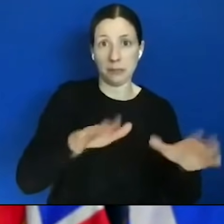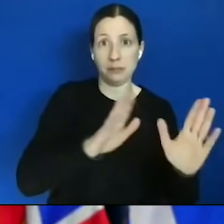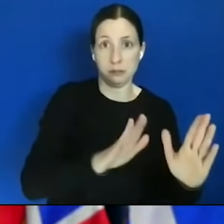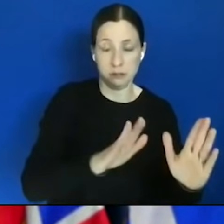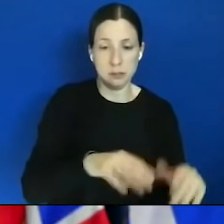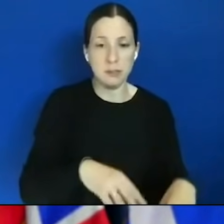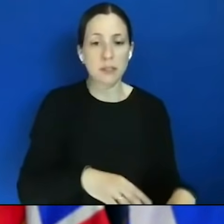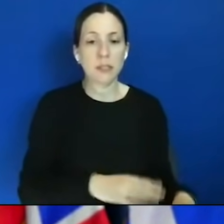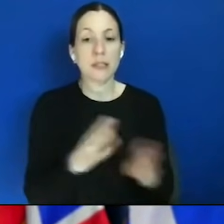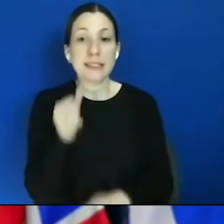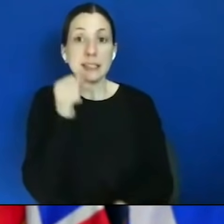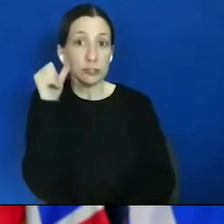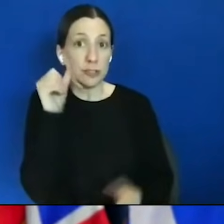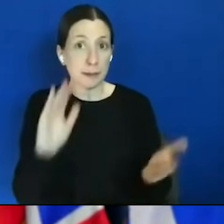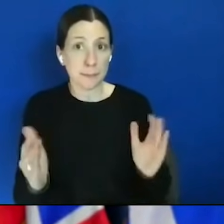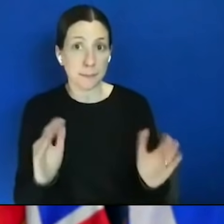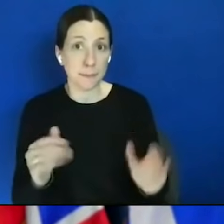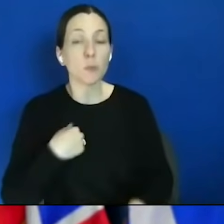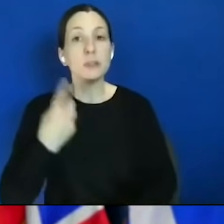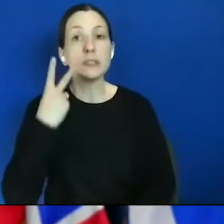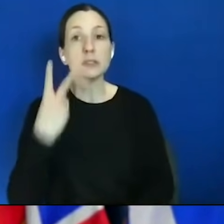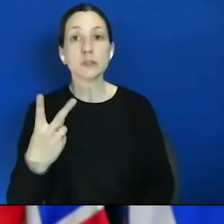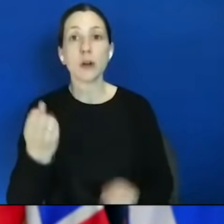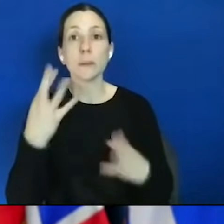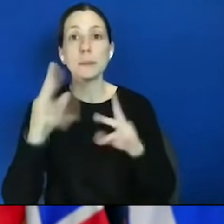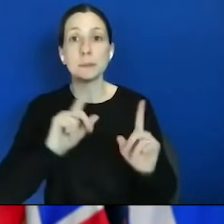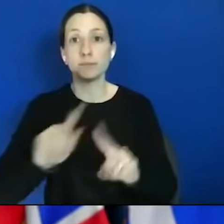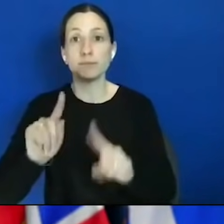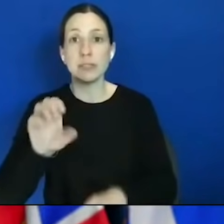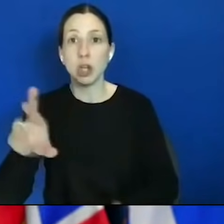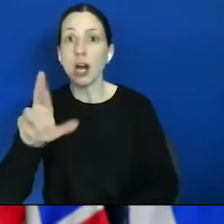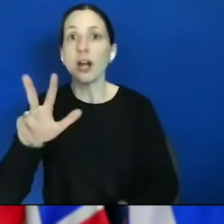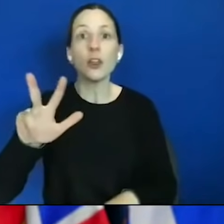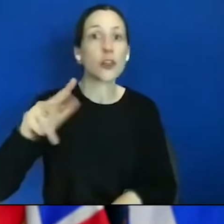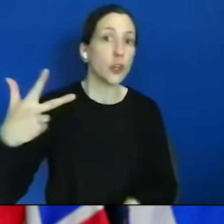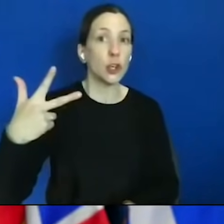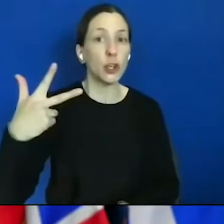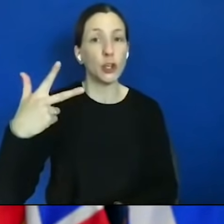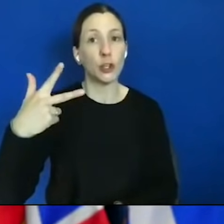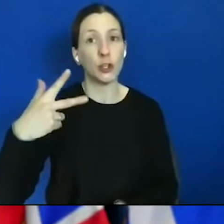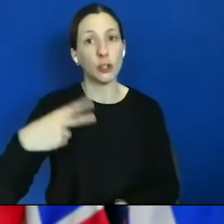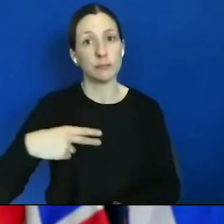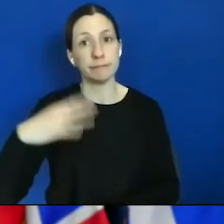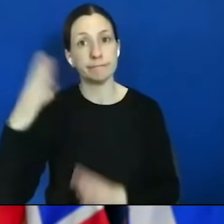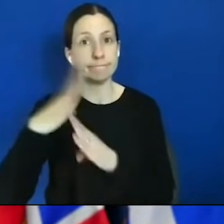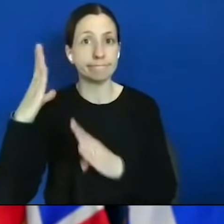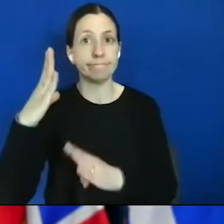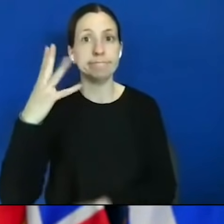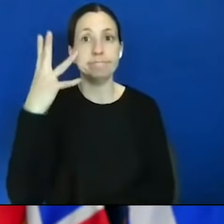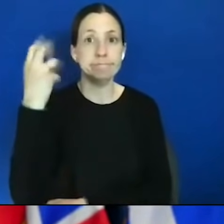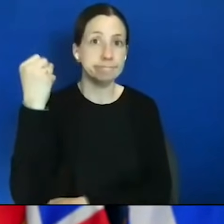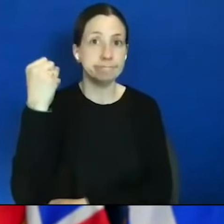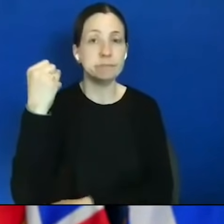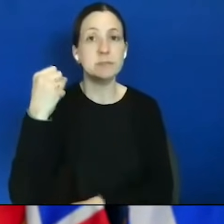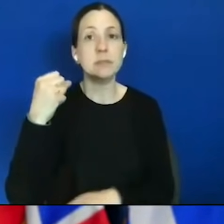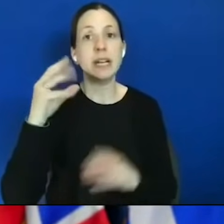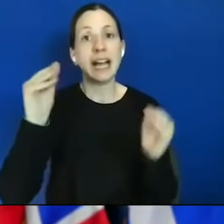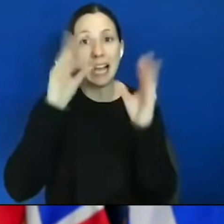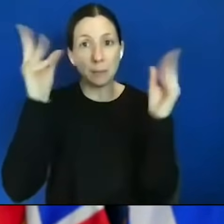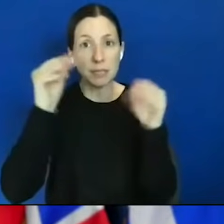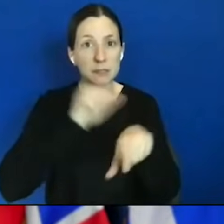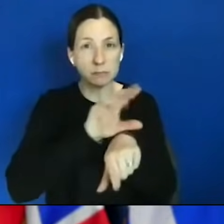Equally, yesterday we saw the third highest number of